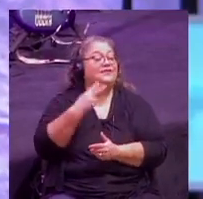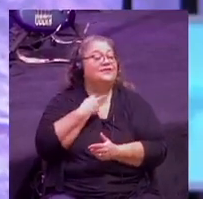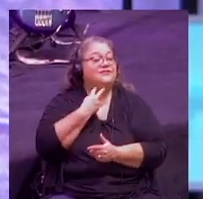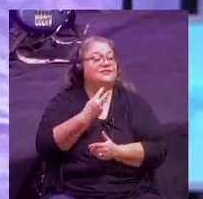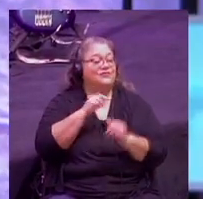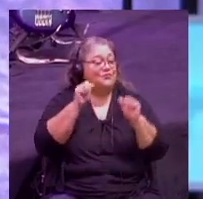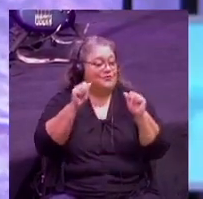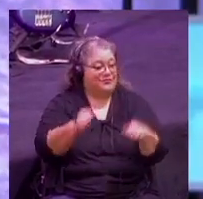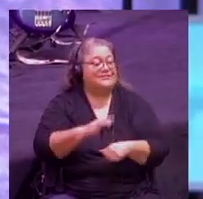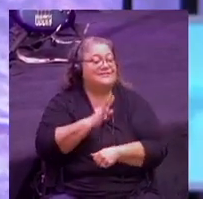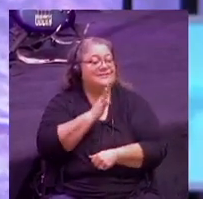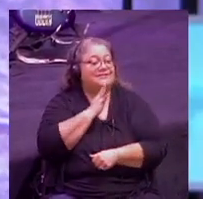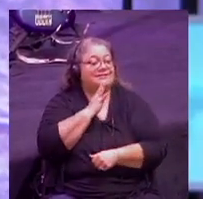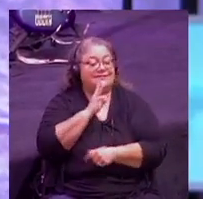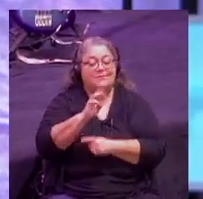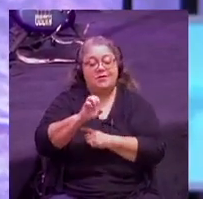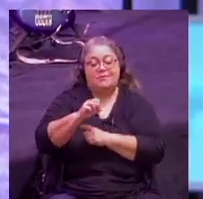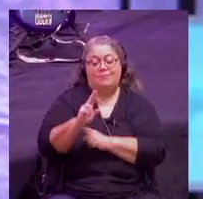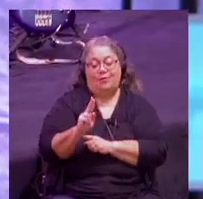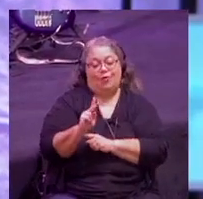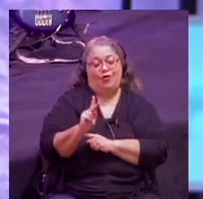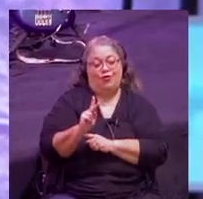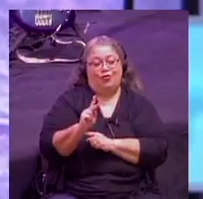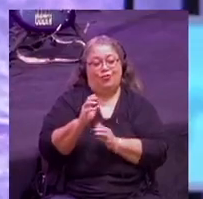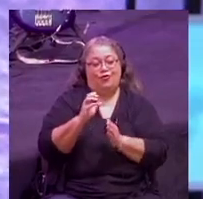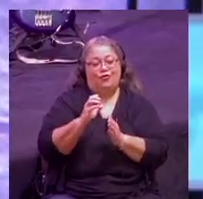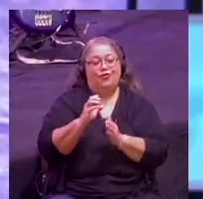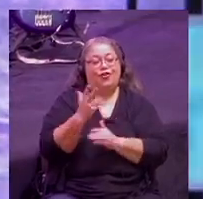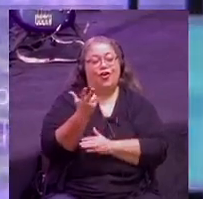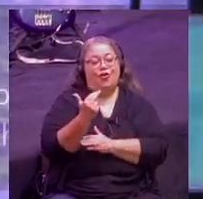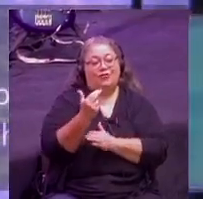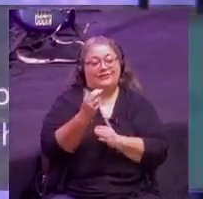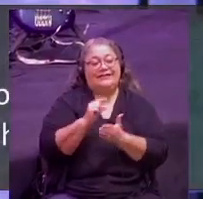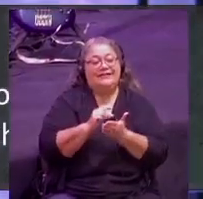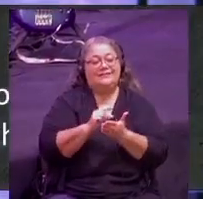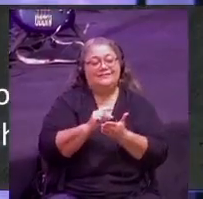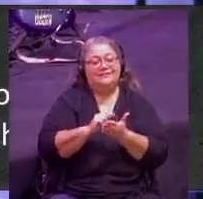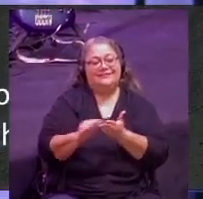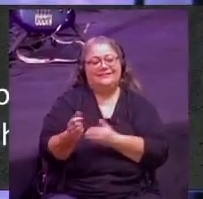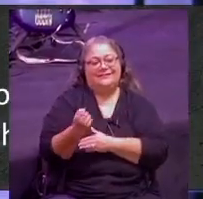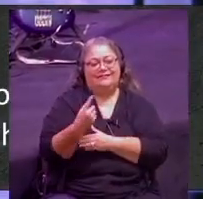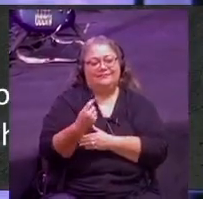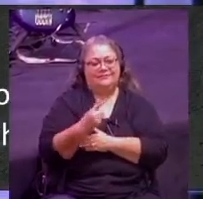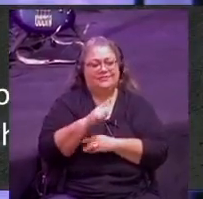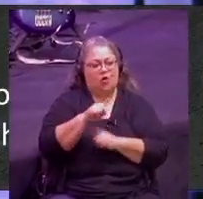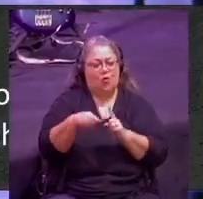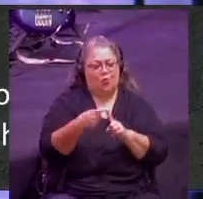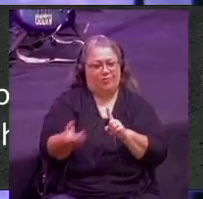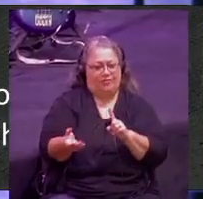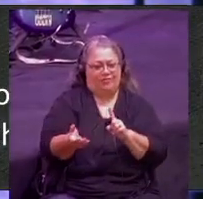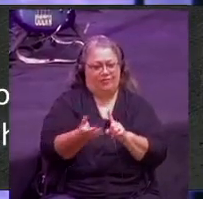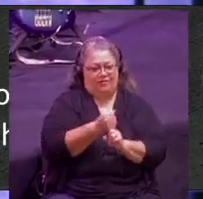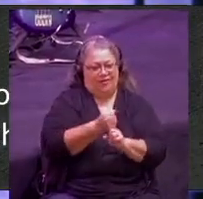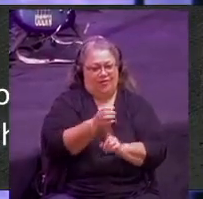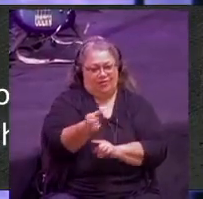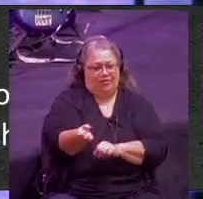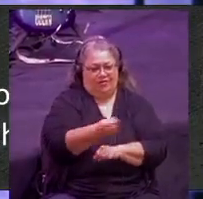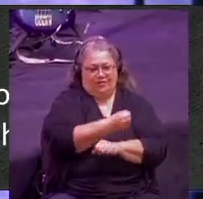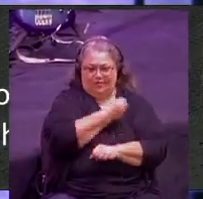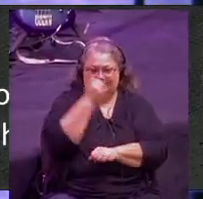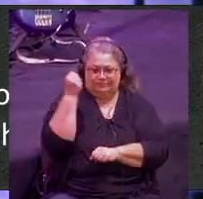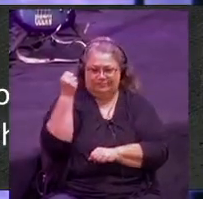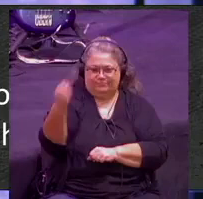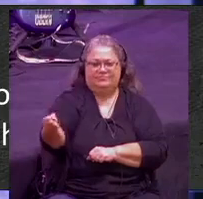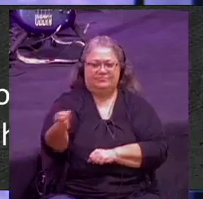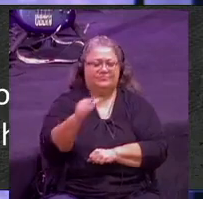speak? In Mark chapter 13, verse 11, it says, when they arrest you and hand you over, don't